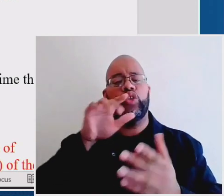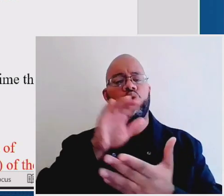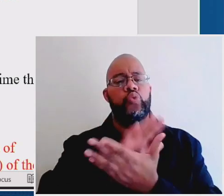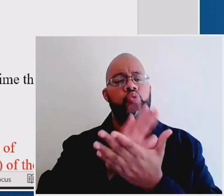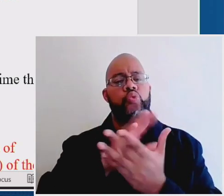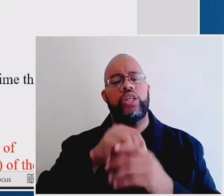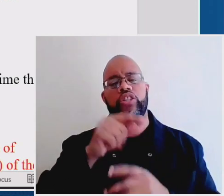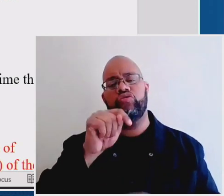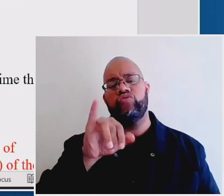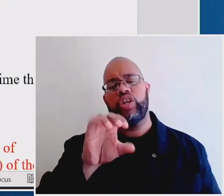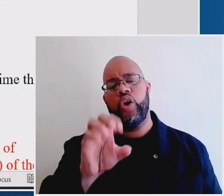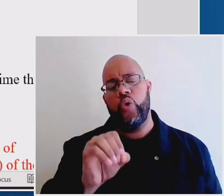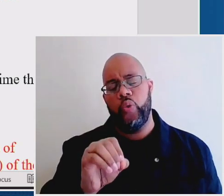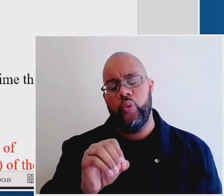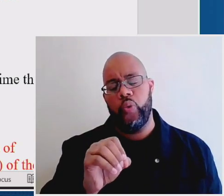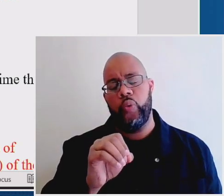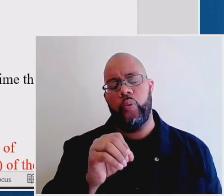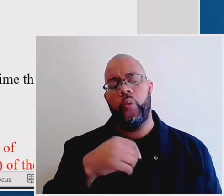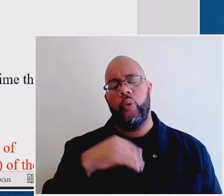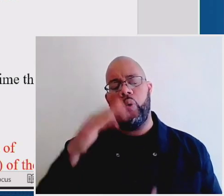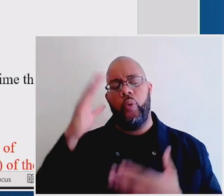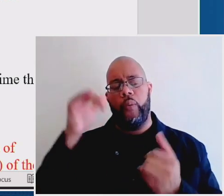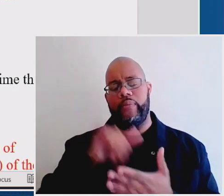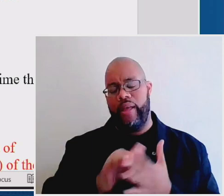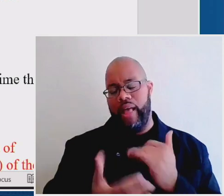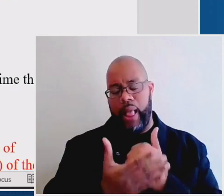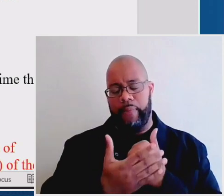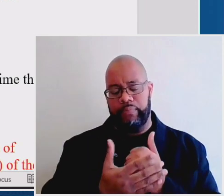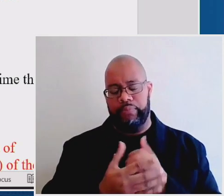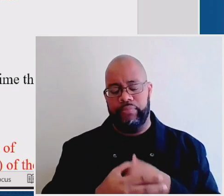TRIO. I hope that helps out.